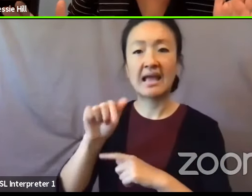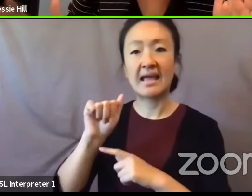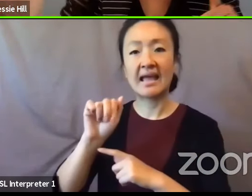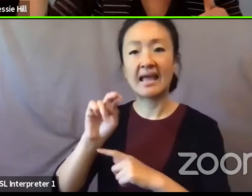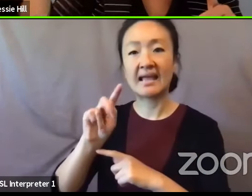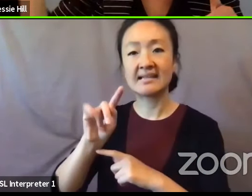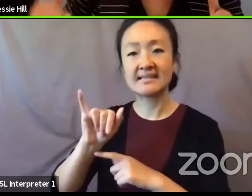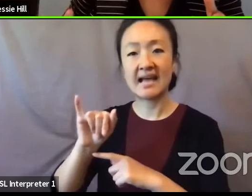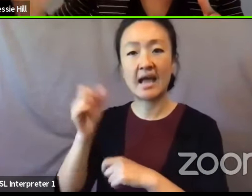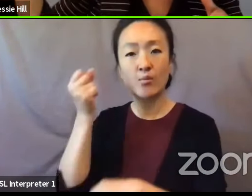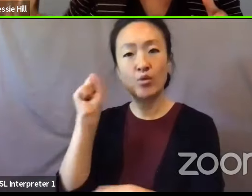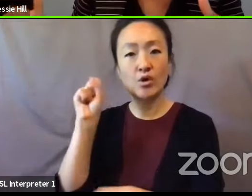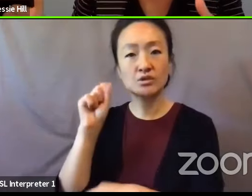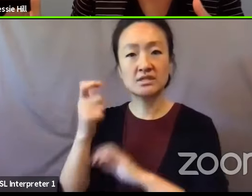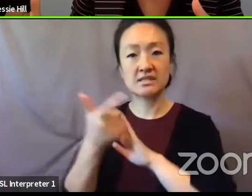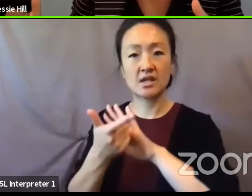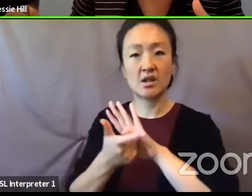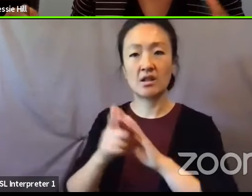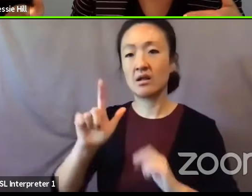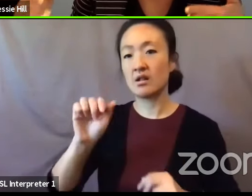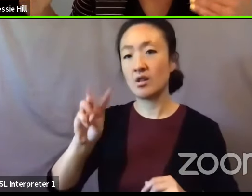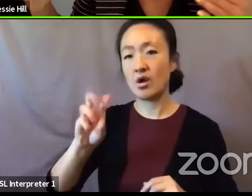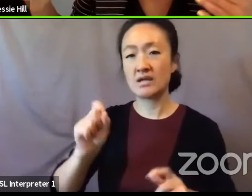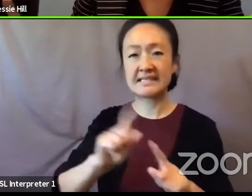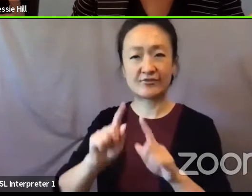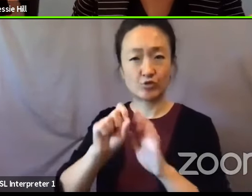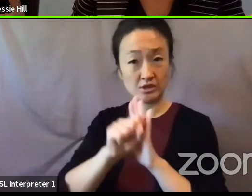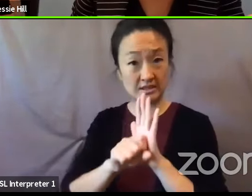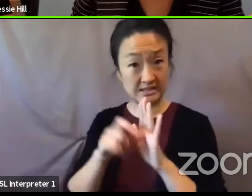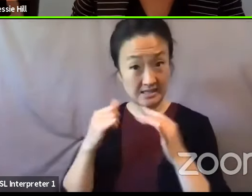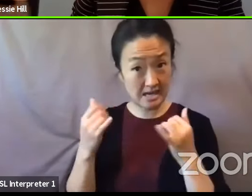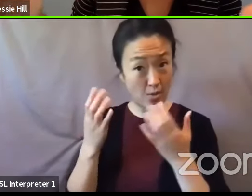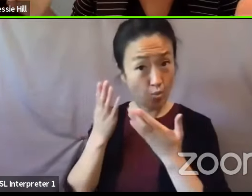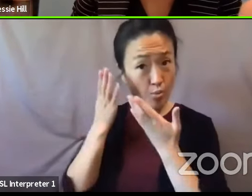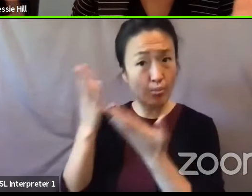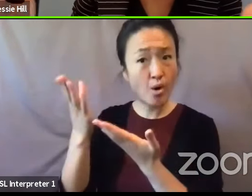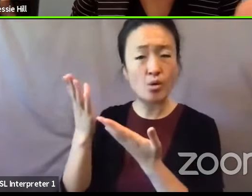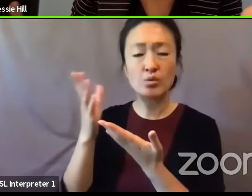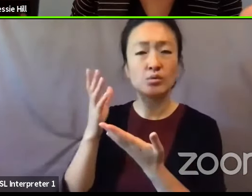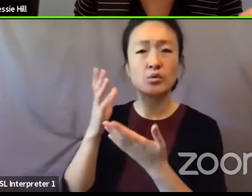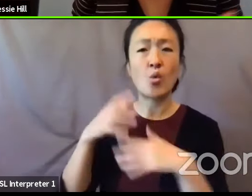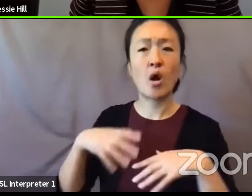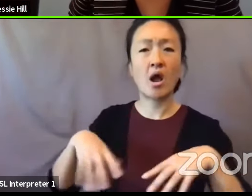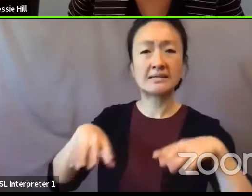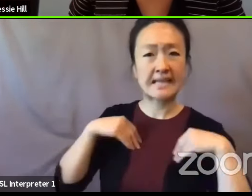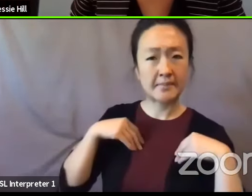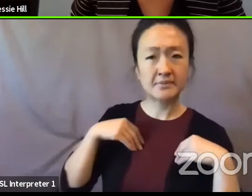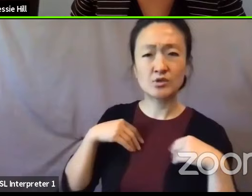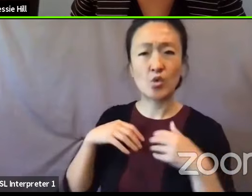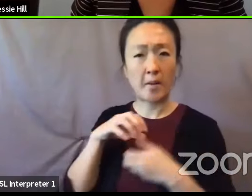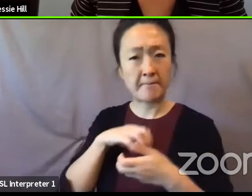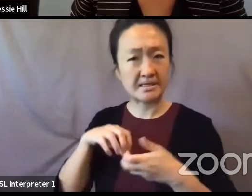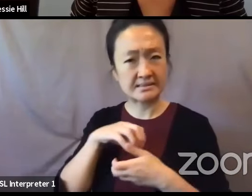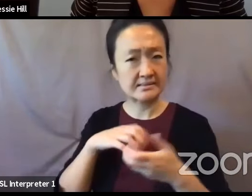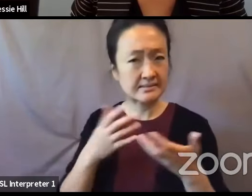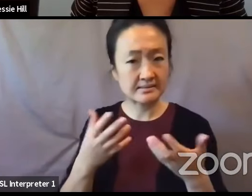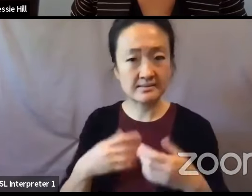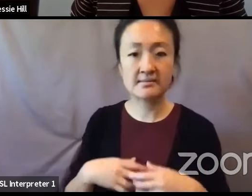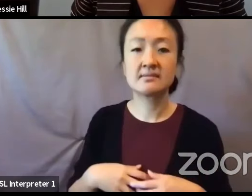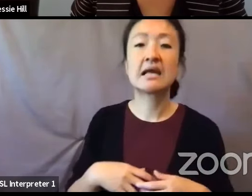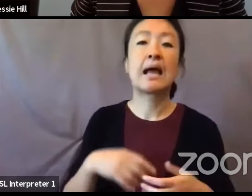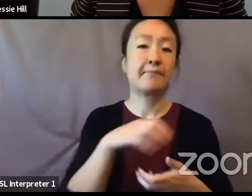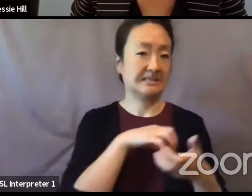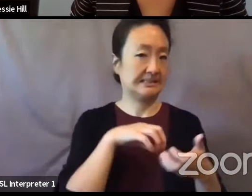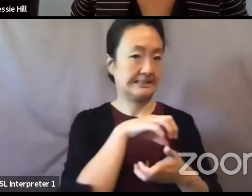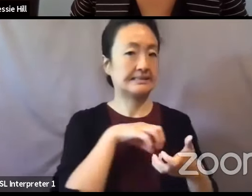anti-protest laws and the various kinds in the various states. Are those things that are being proposed right now or adopted or a mix of those?